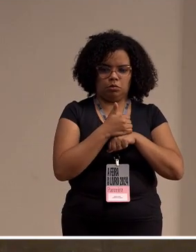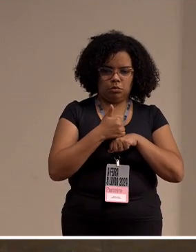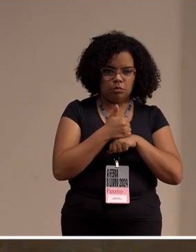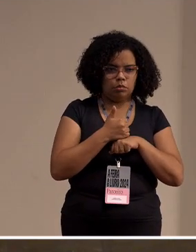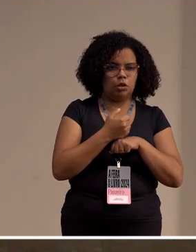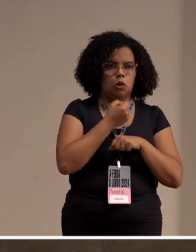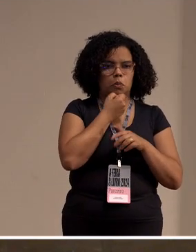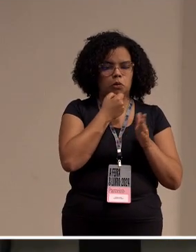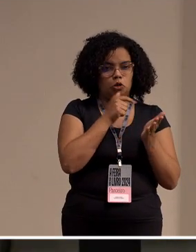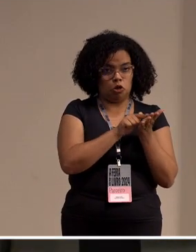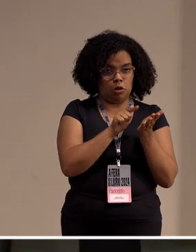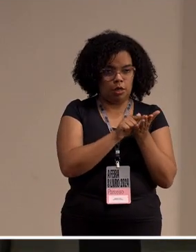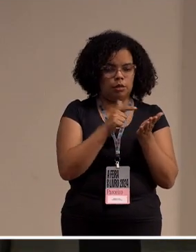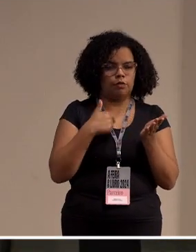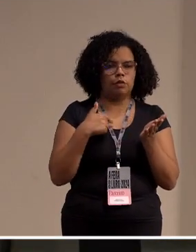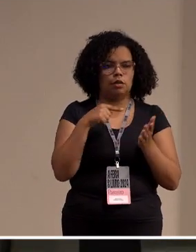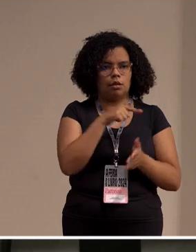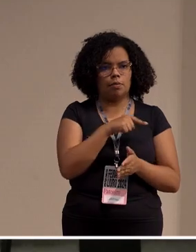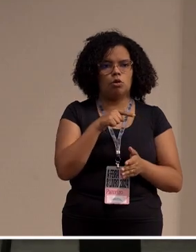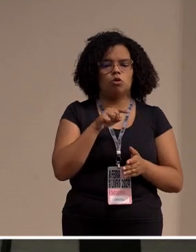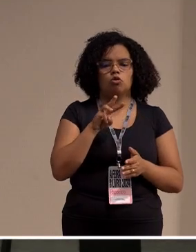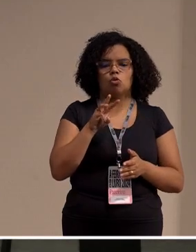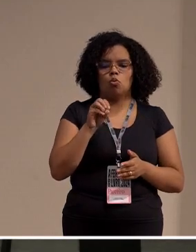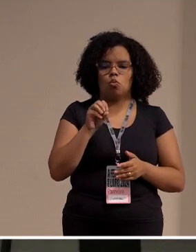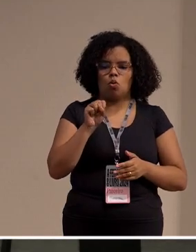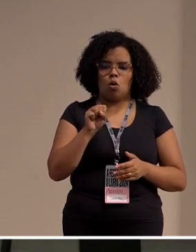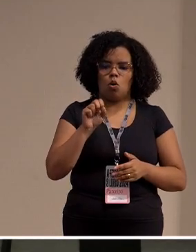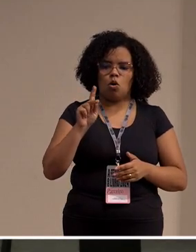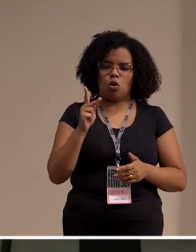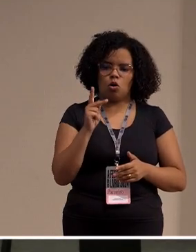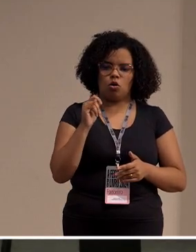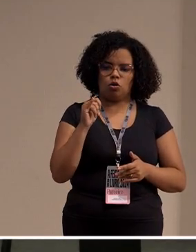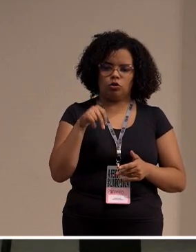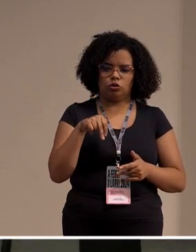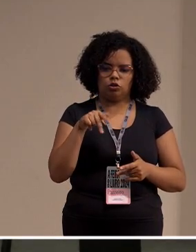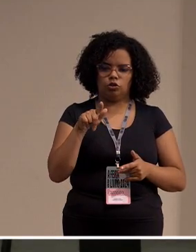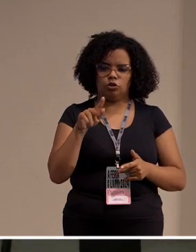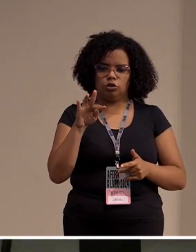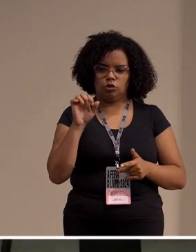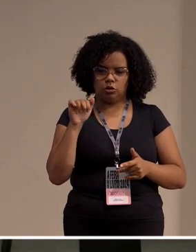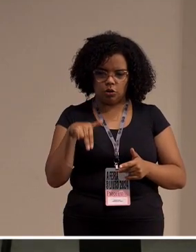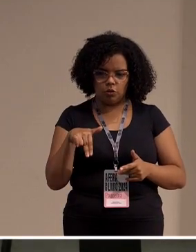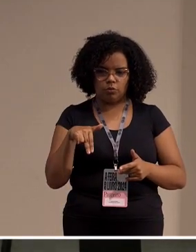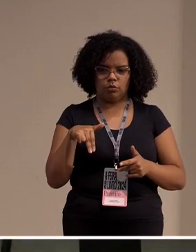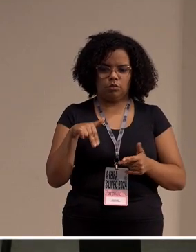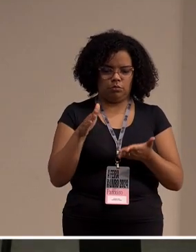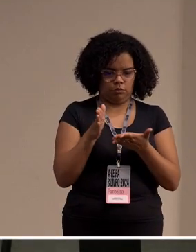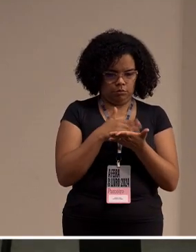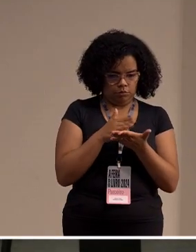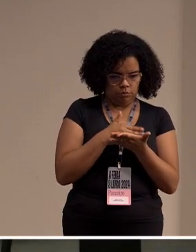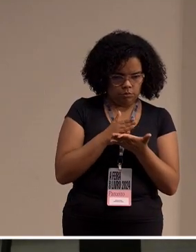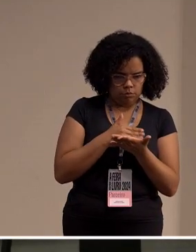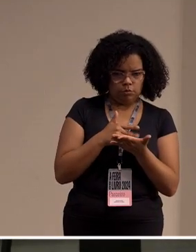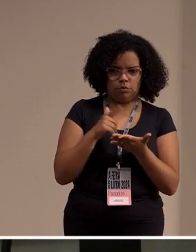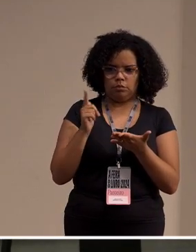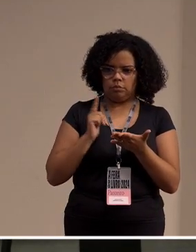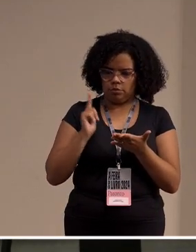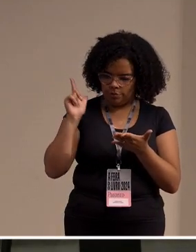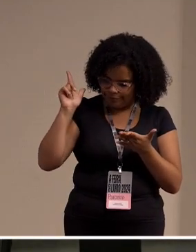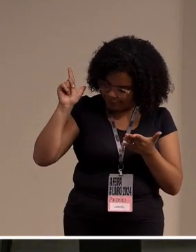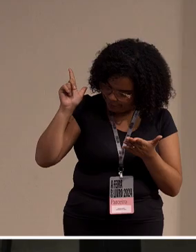jornalista. Você trabalhou no Washington Post, você editou por mais de uma década a revista Crisis, que é uma